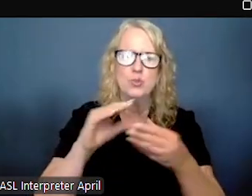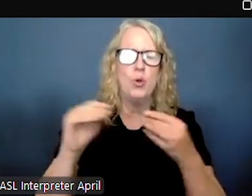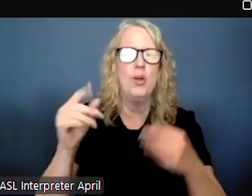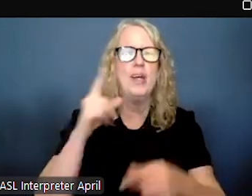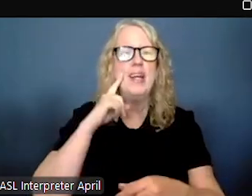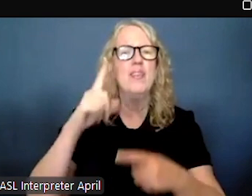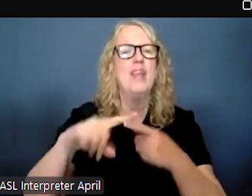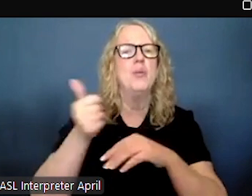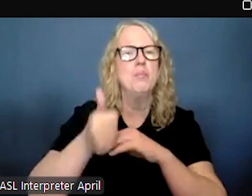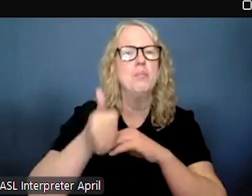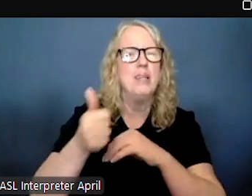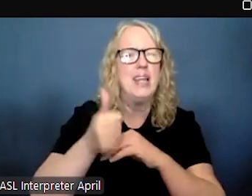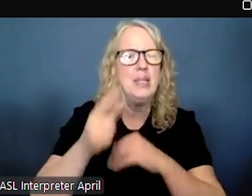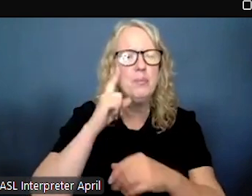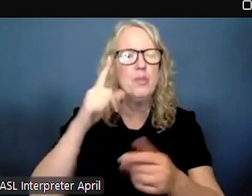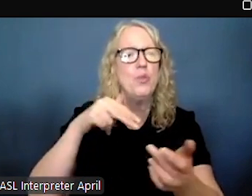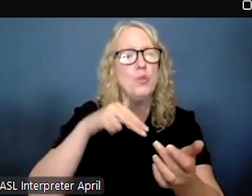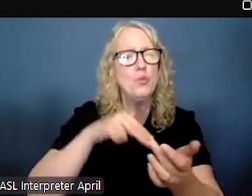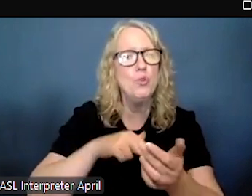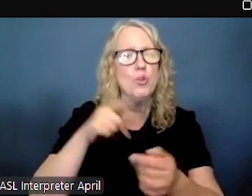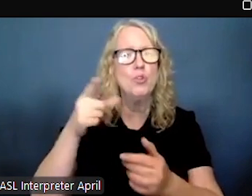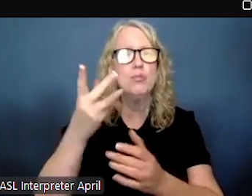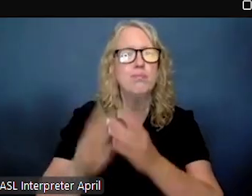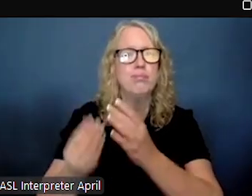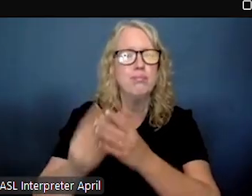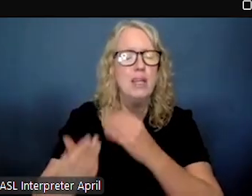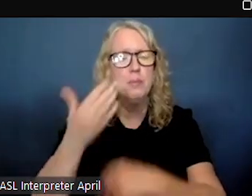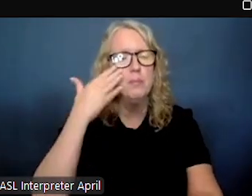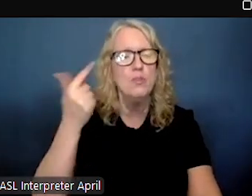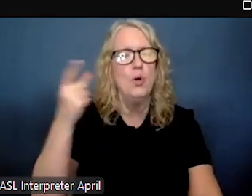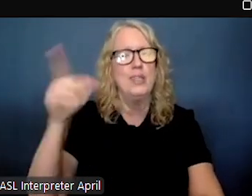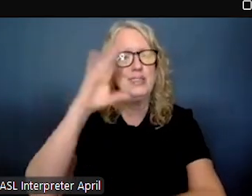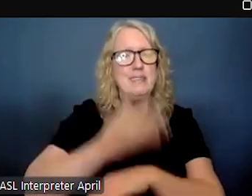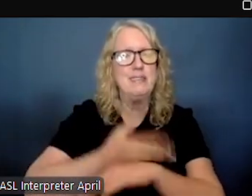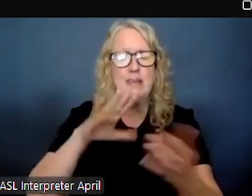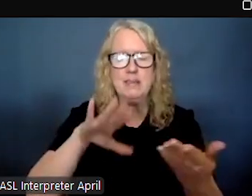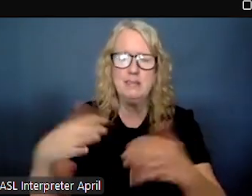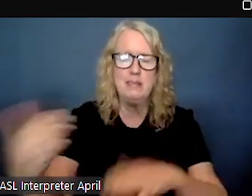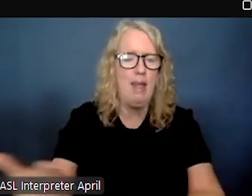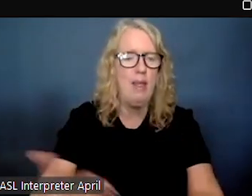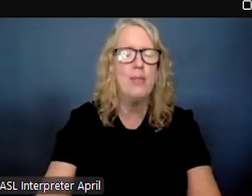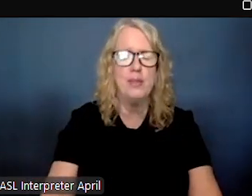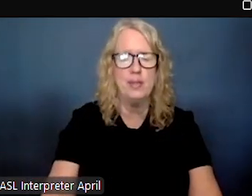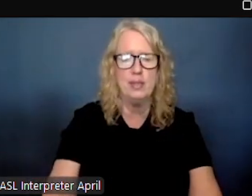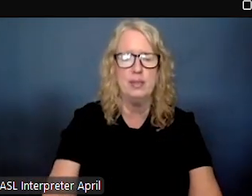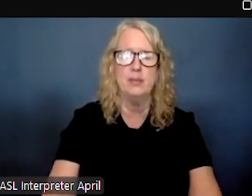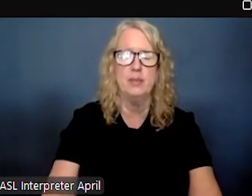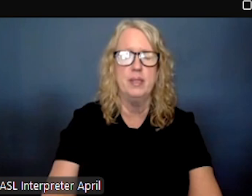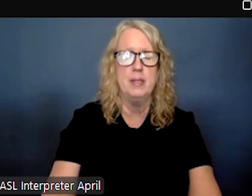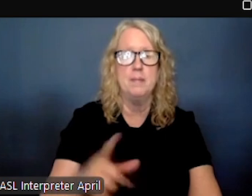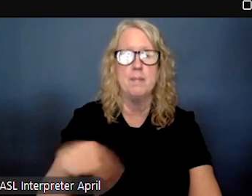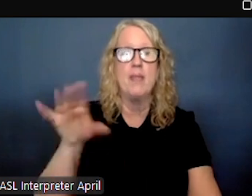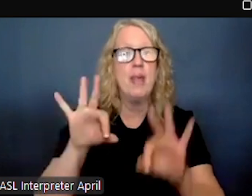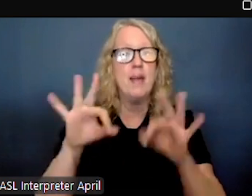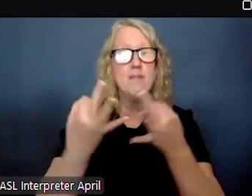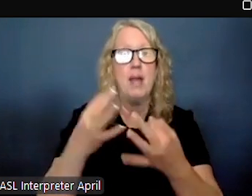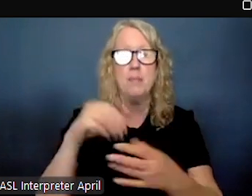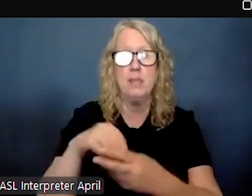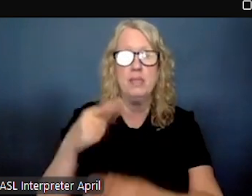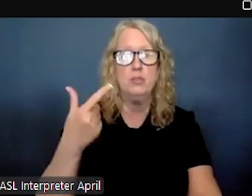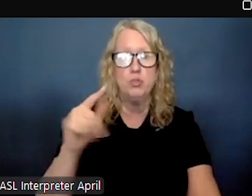nurse shortage for son's death in Georgia emergency room. So the family in